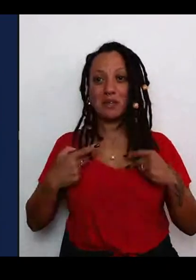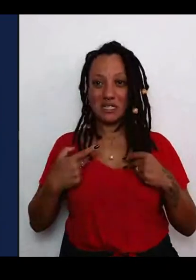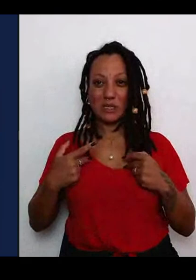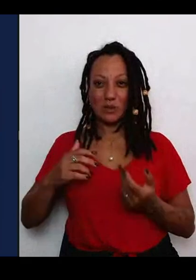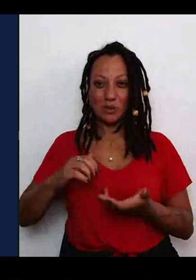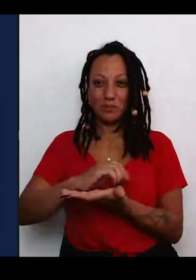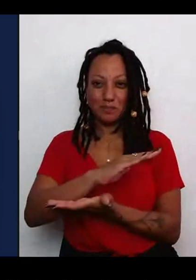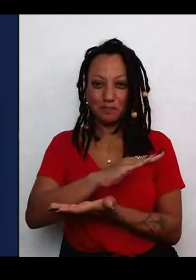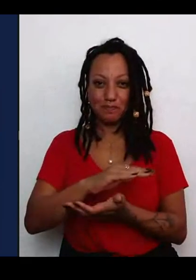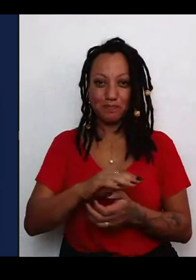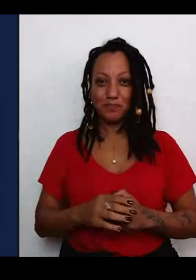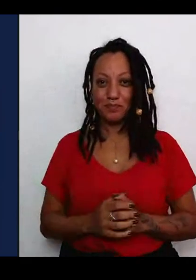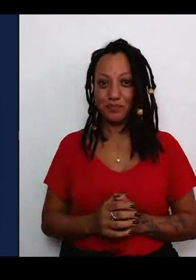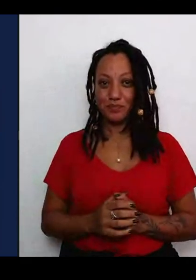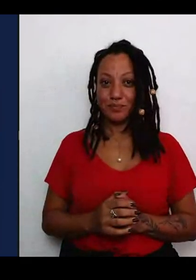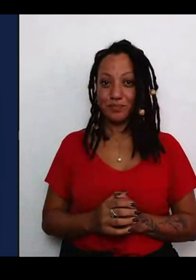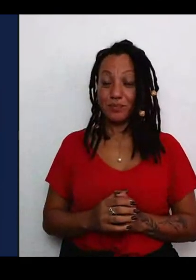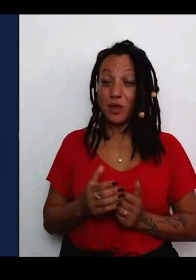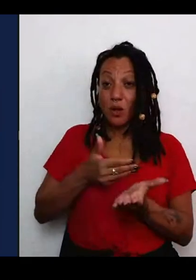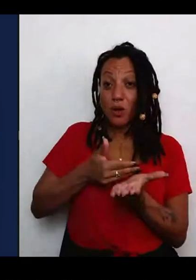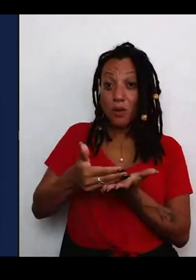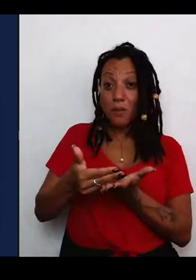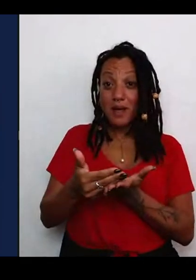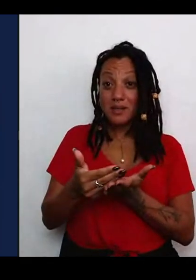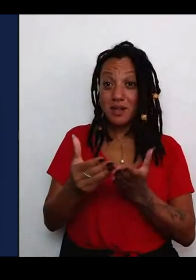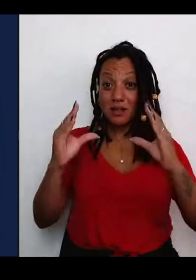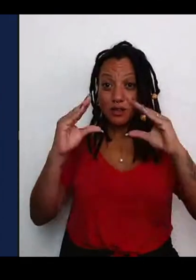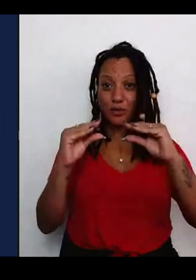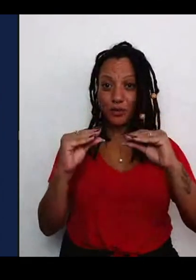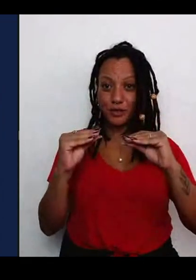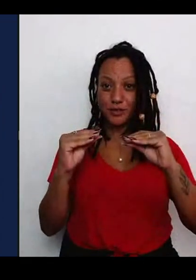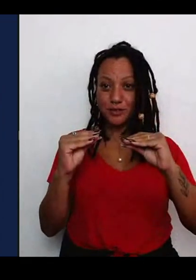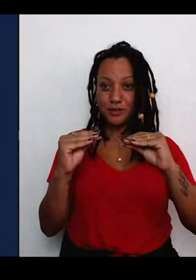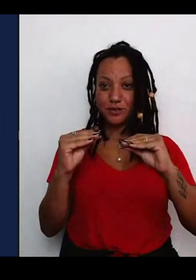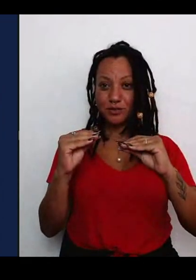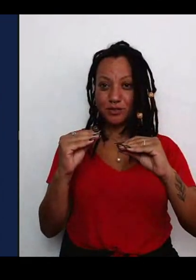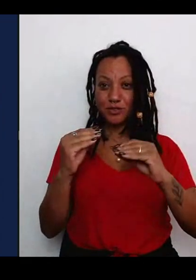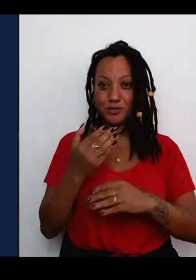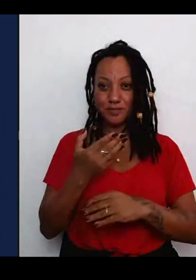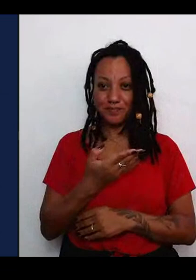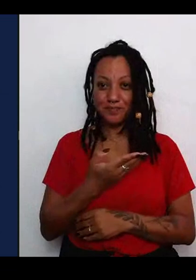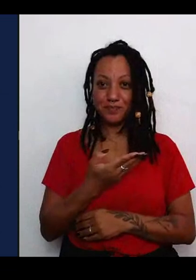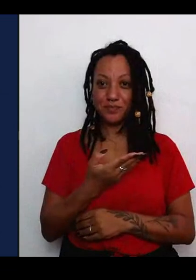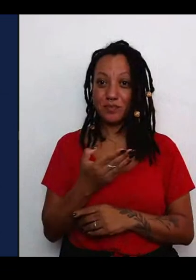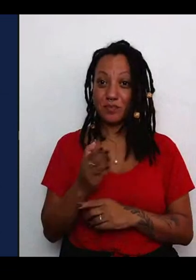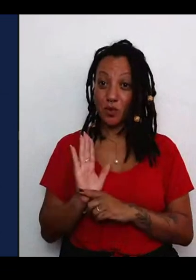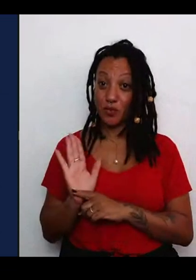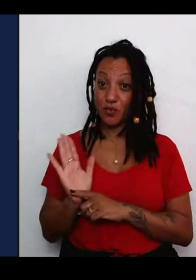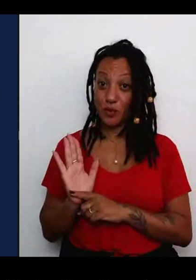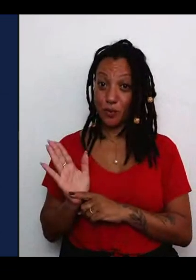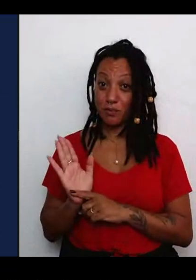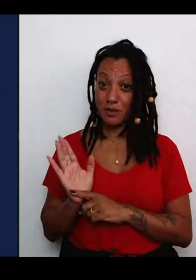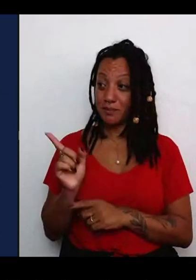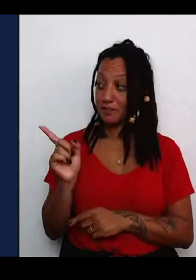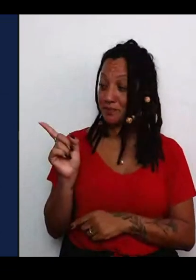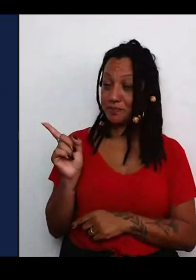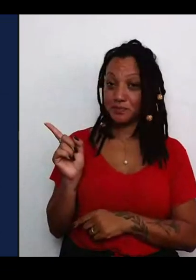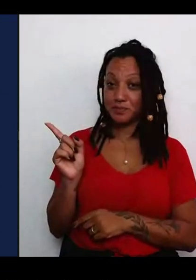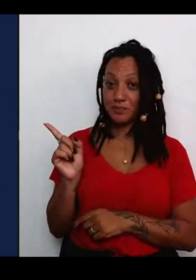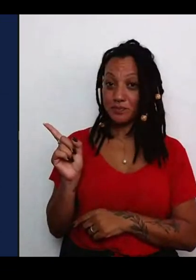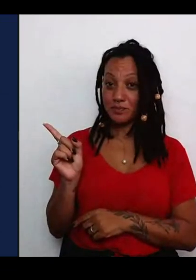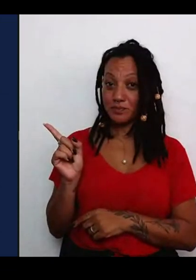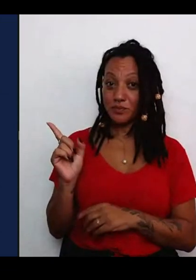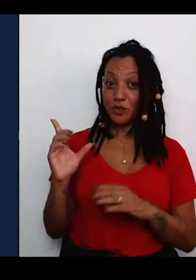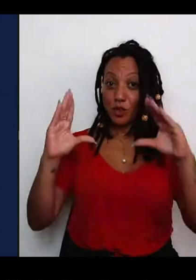night of it is night in America um starts with the spanorama across a tall and